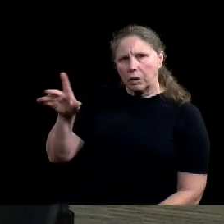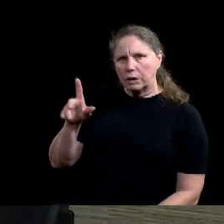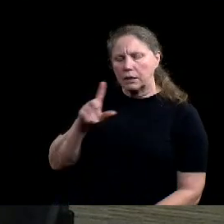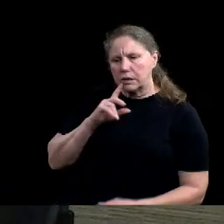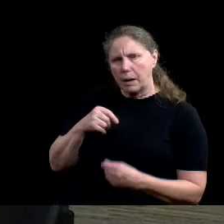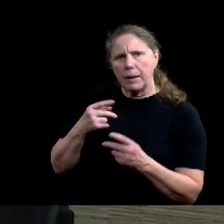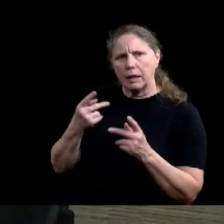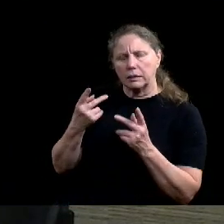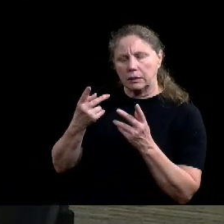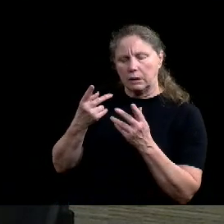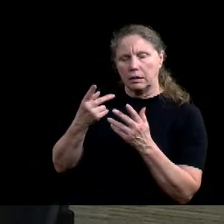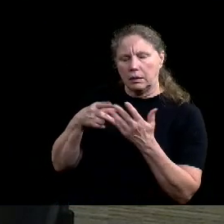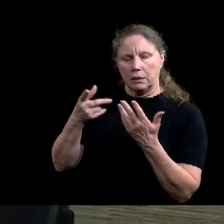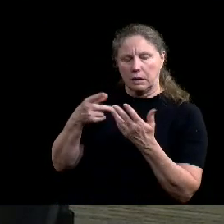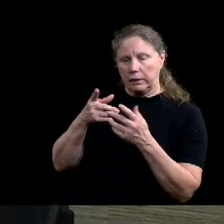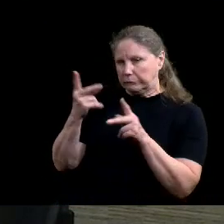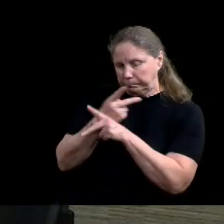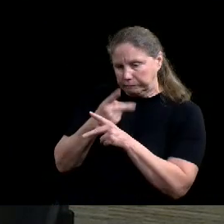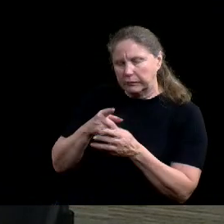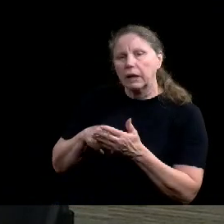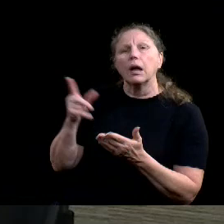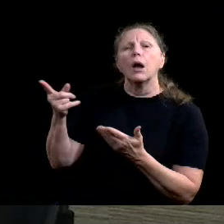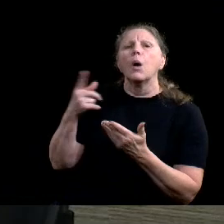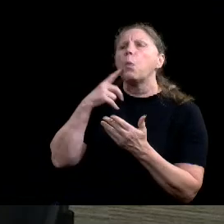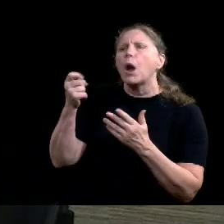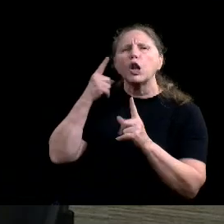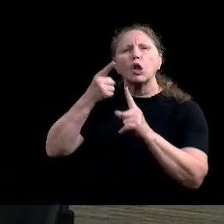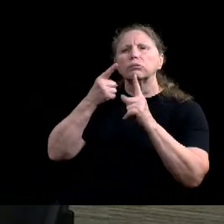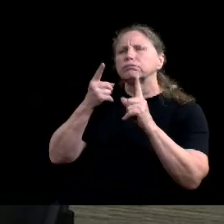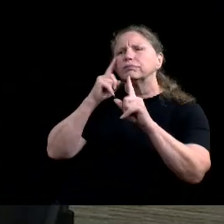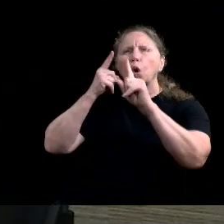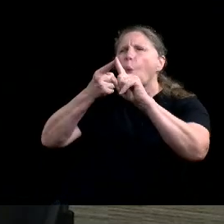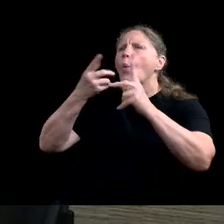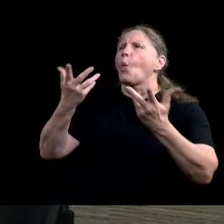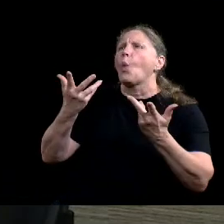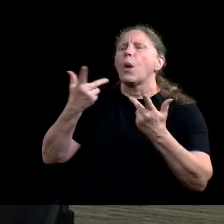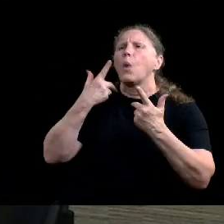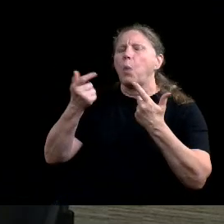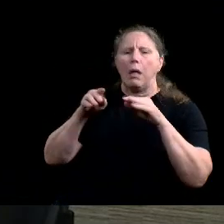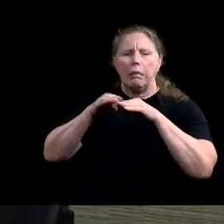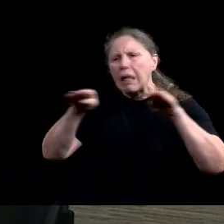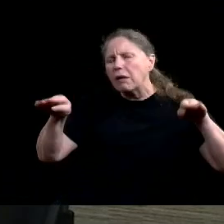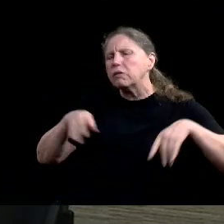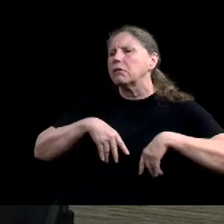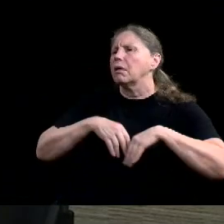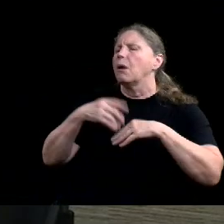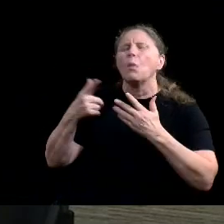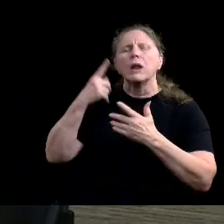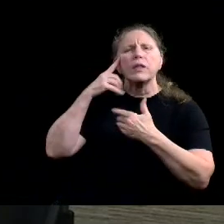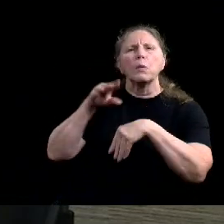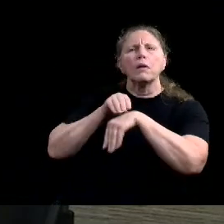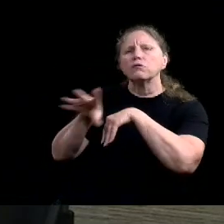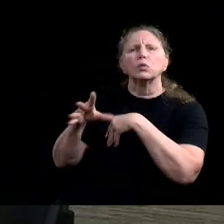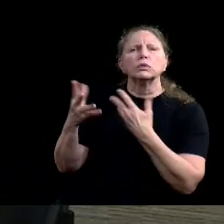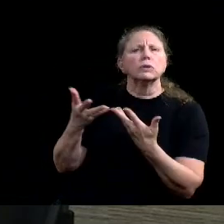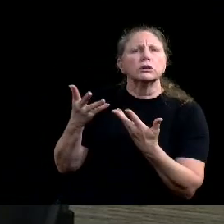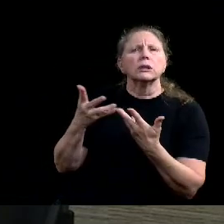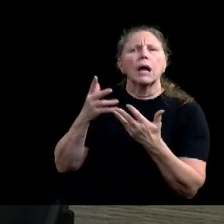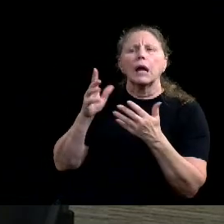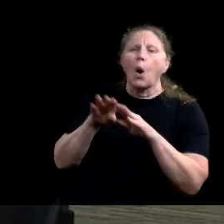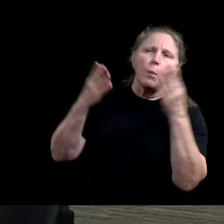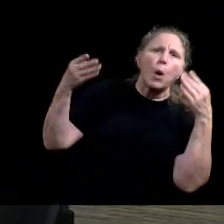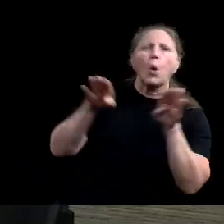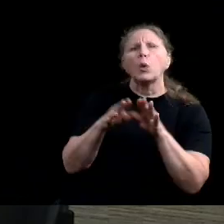are monitoring, that affect the ability to reopen? Well, again, you know, a lot of this is going to depend on where